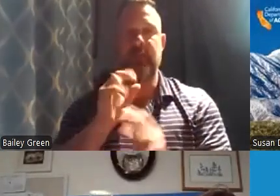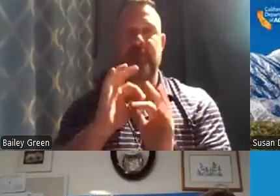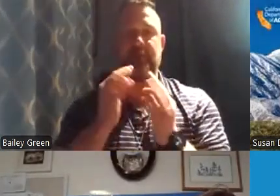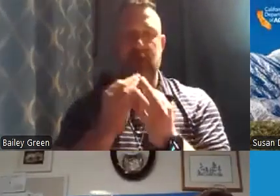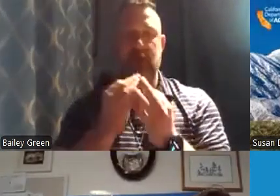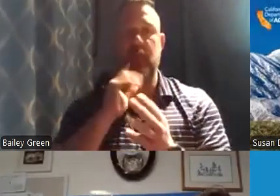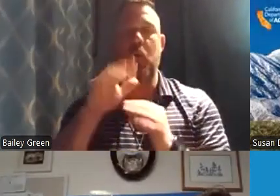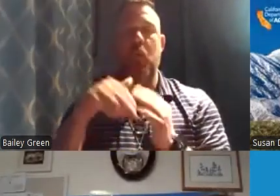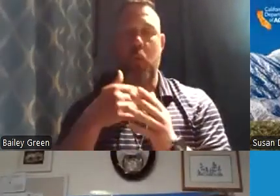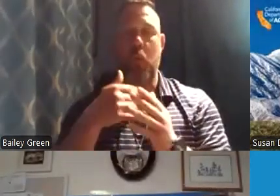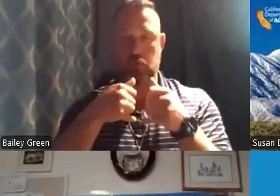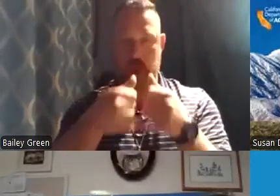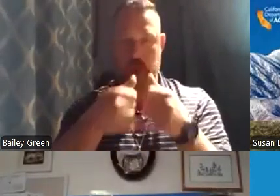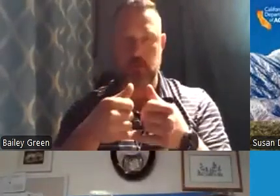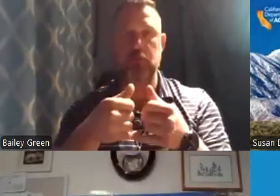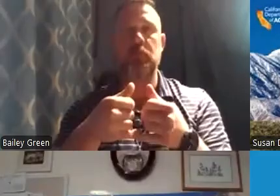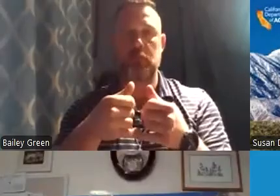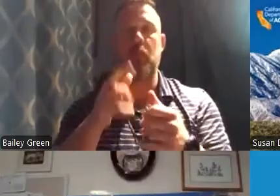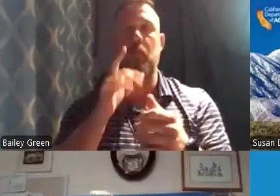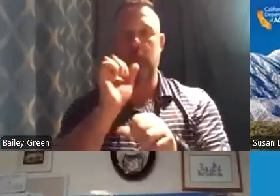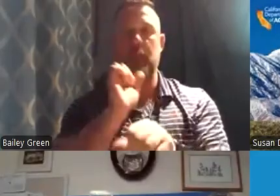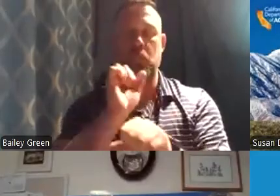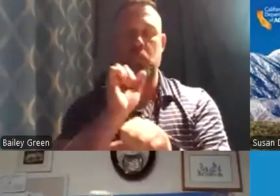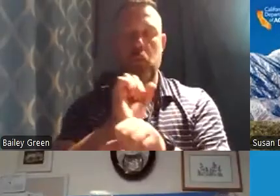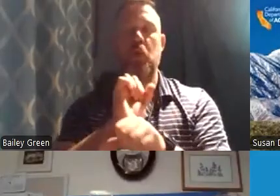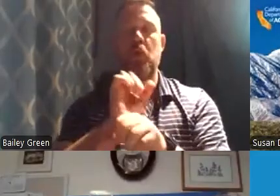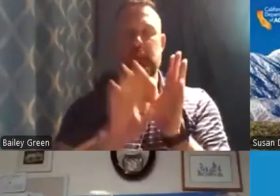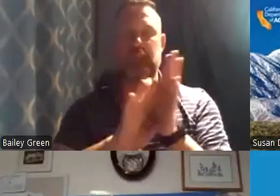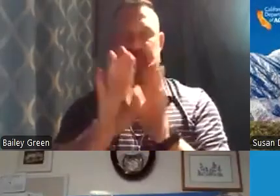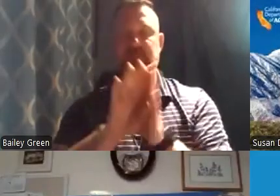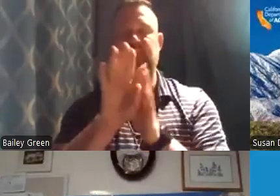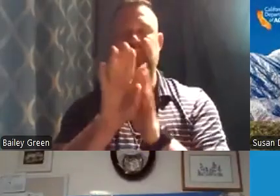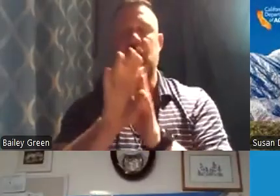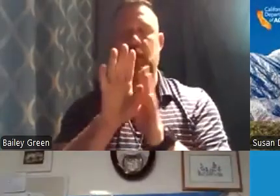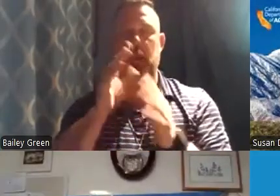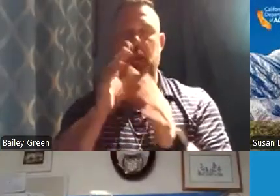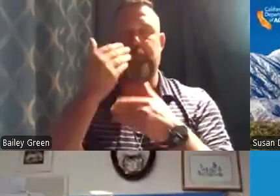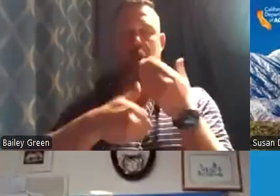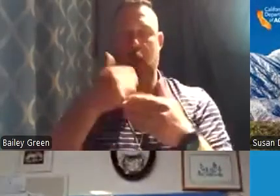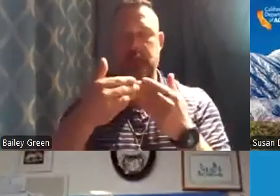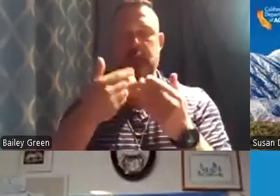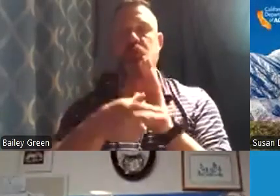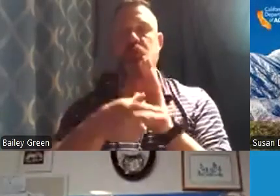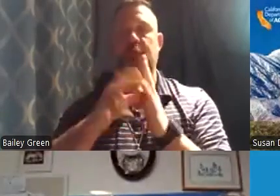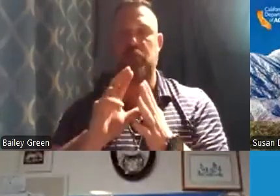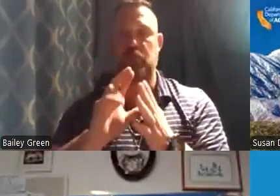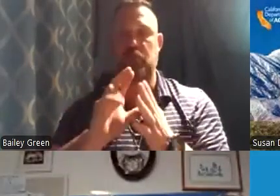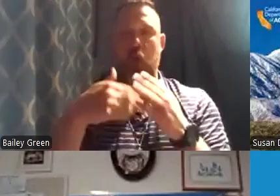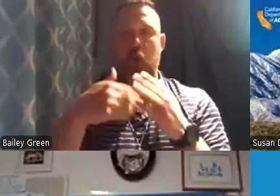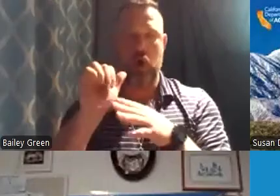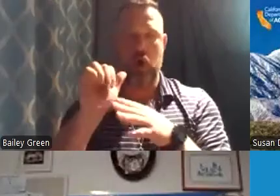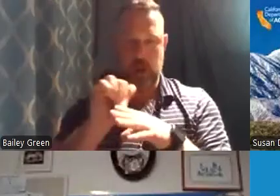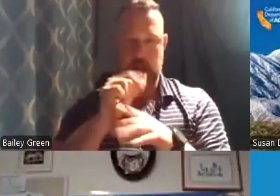whole grant. And they're going to be working and developing a process to review all of the trainings from